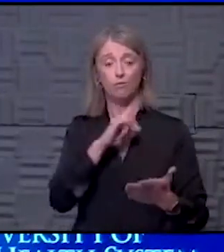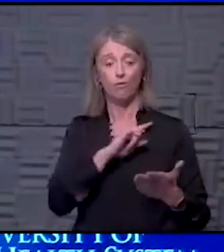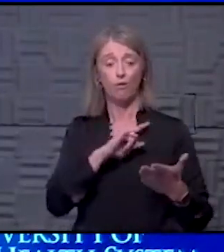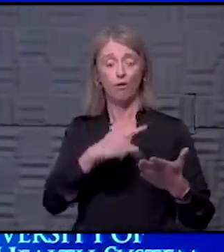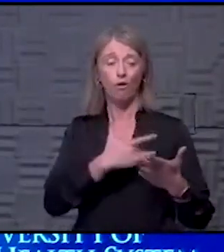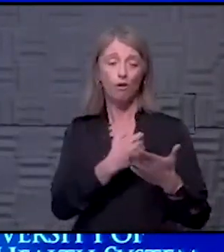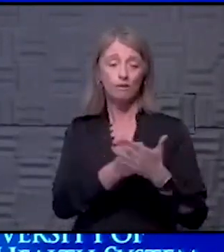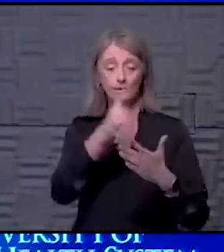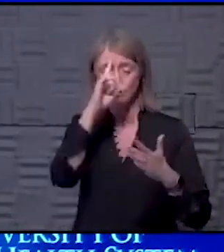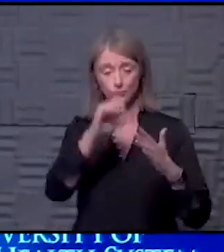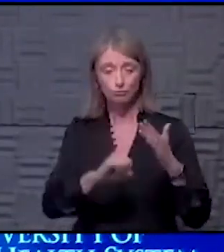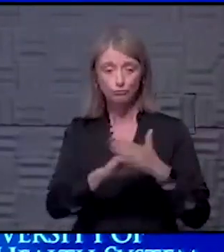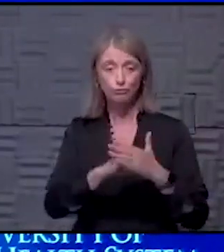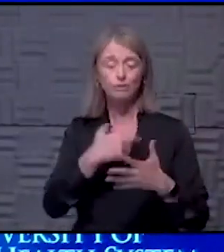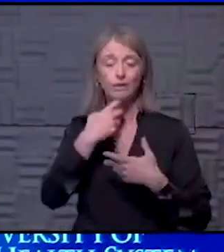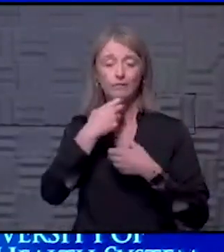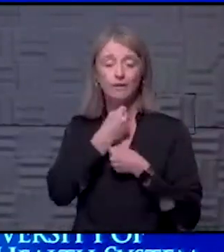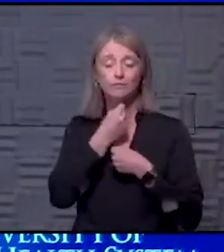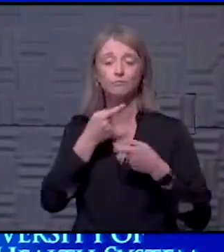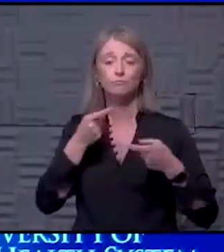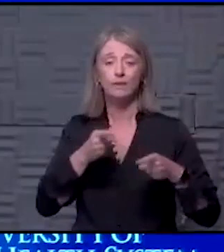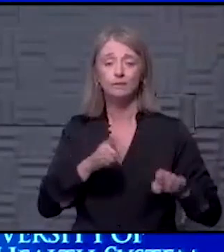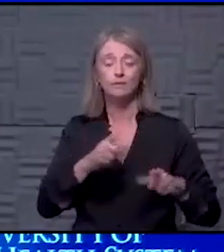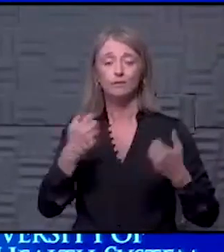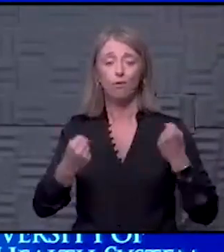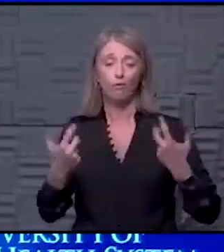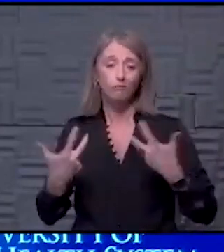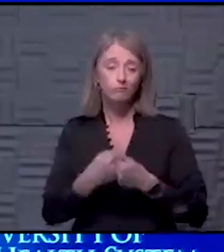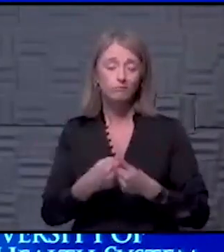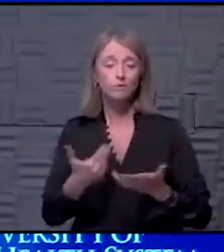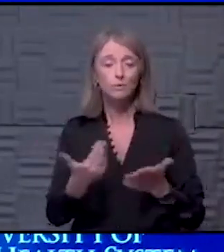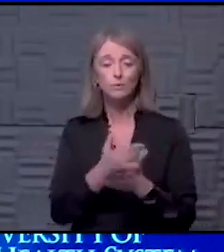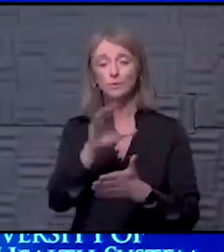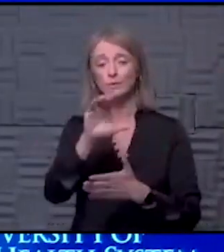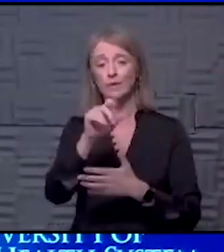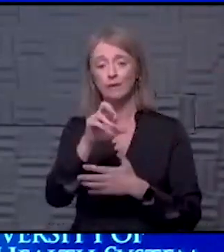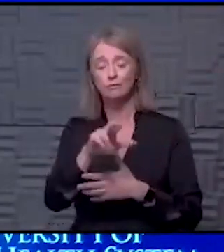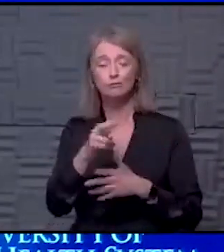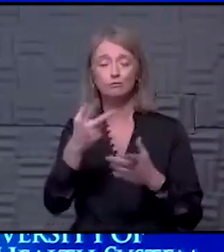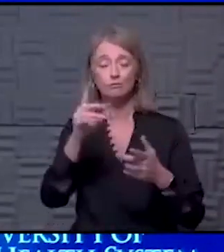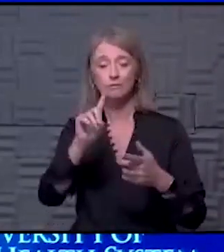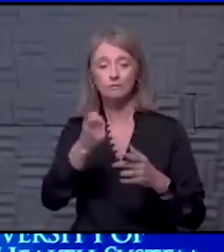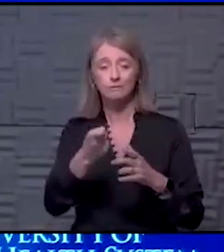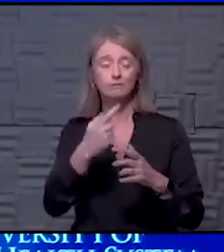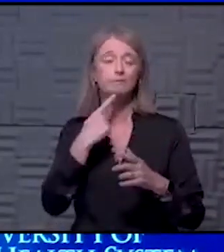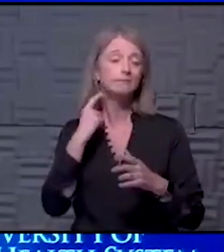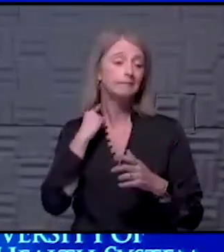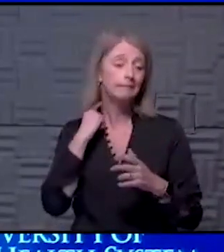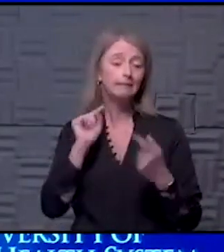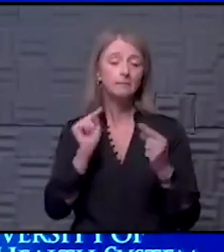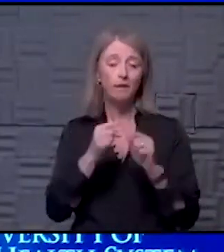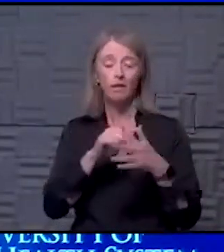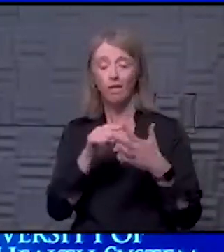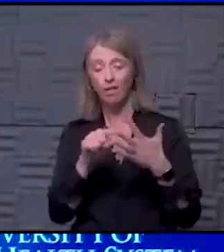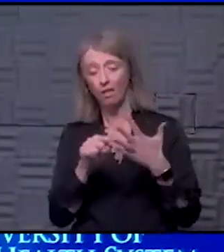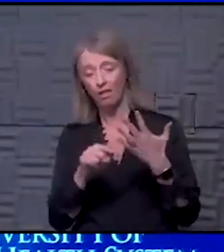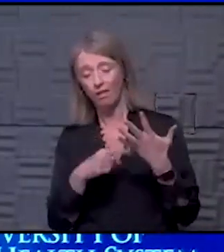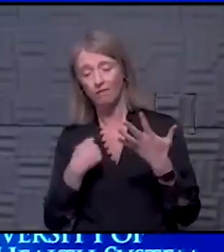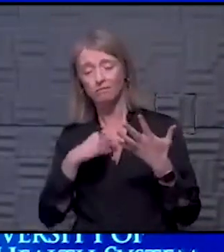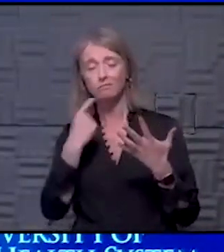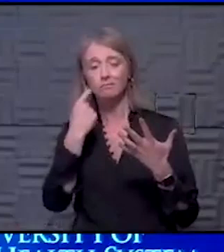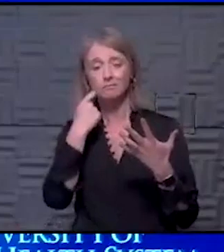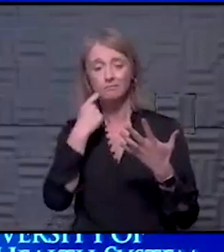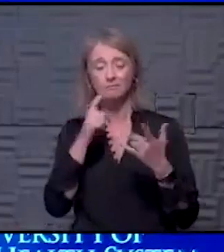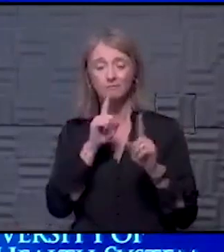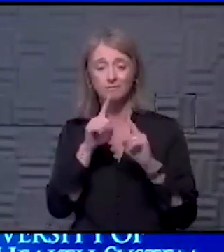and strokes and anaphylactic reactions and car accidents and new cancer diagnoses and neck pain and all of these things that we've talked about.